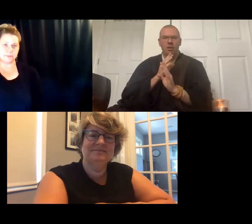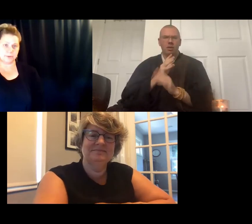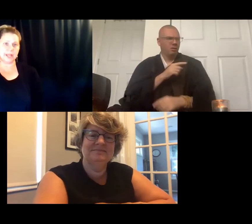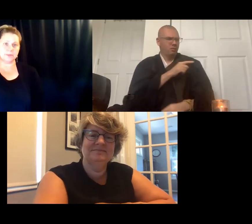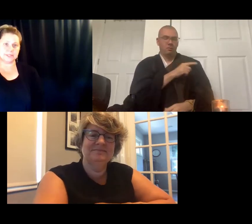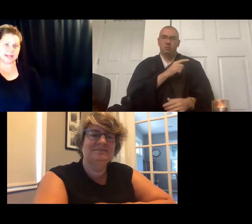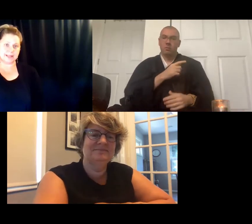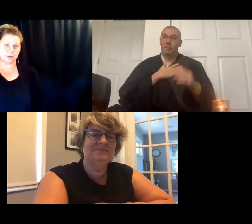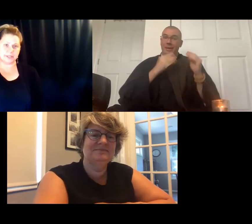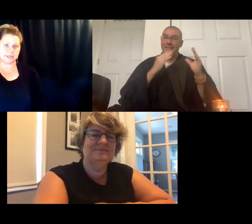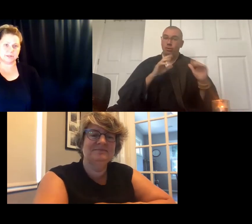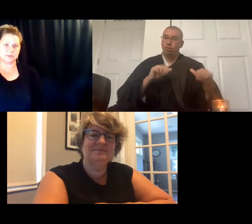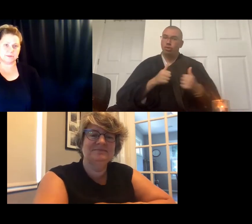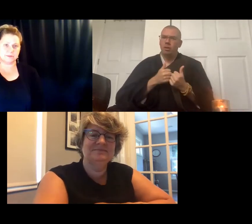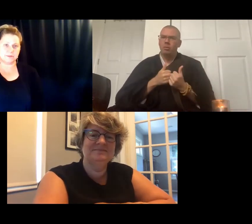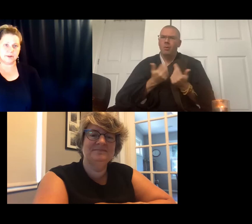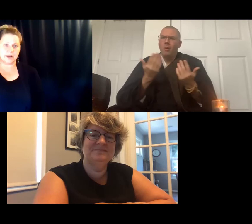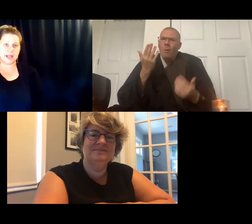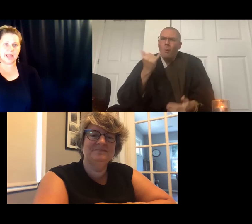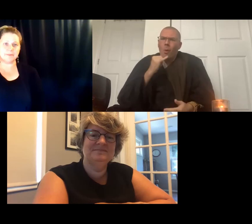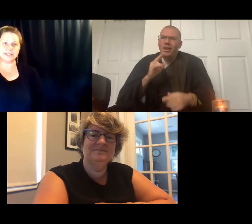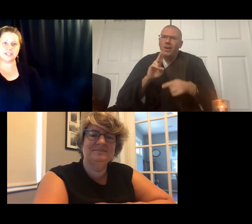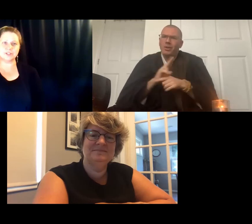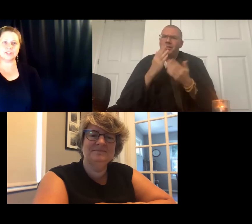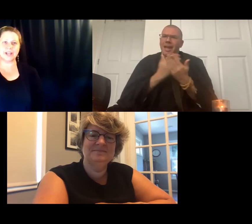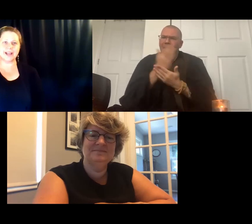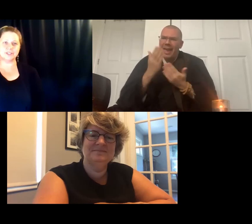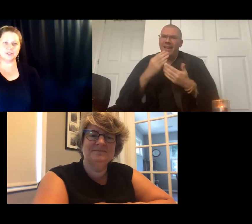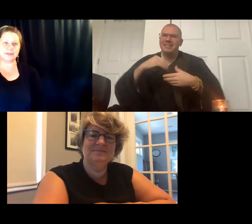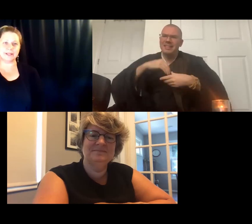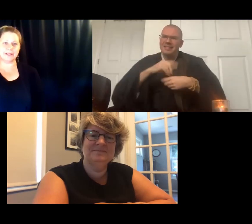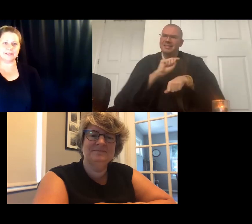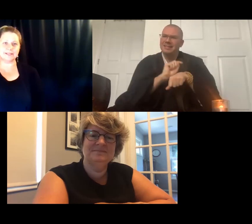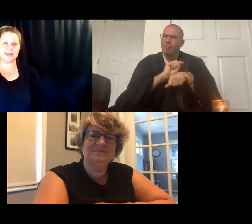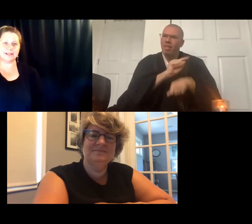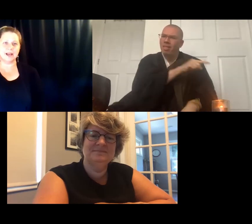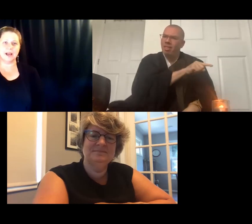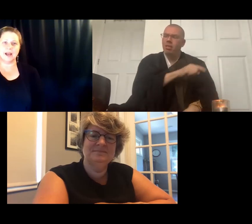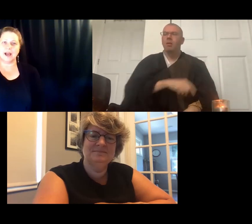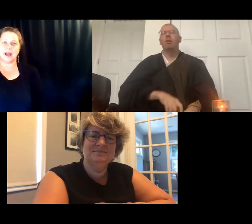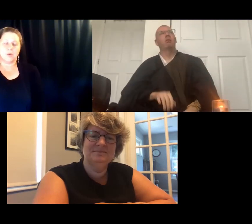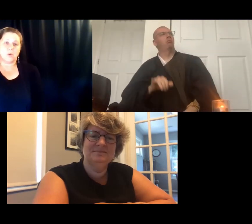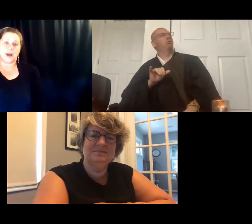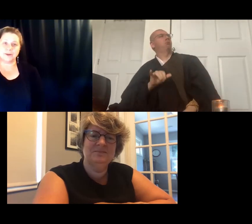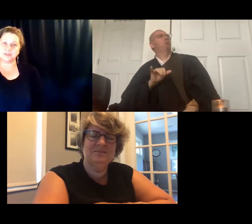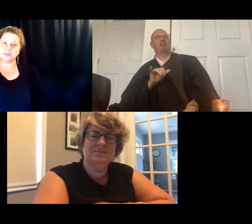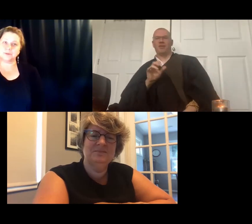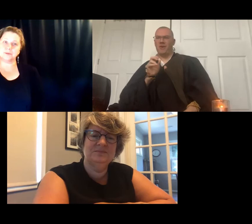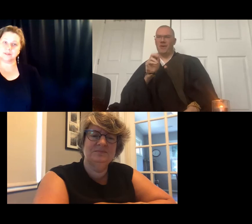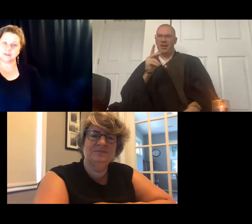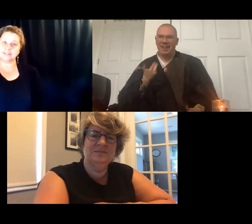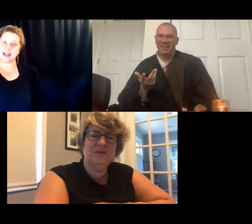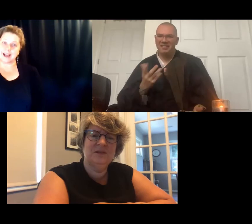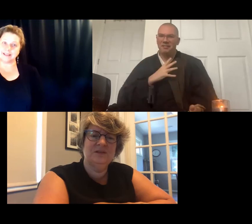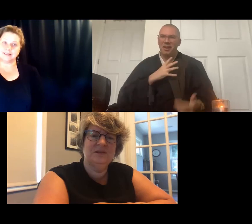I communicate with sign language. And my teacher challenged me. He said, why don't